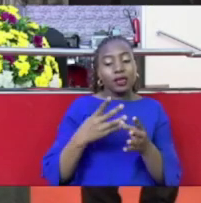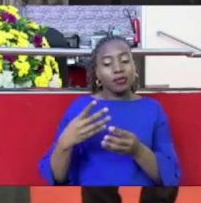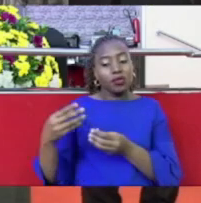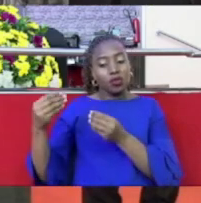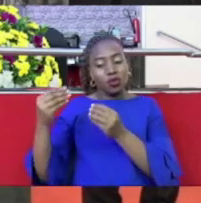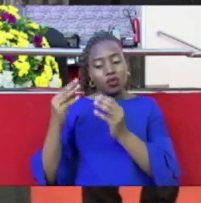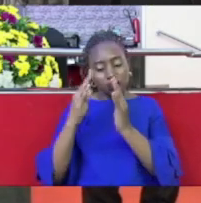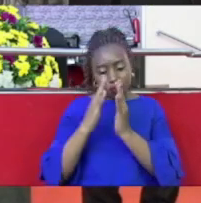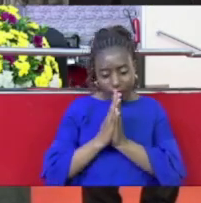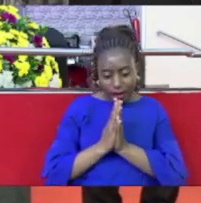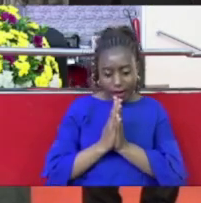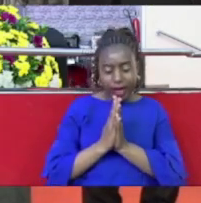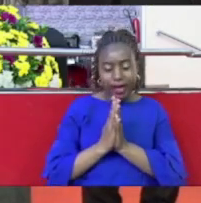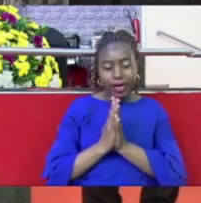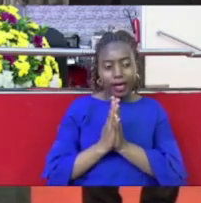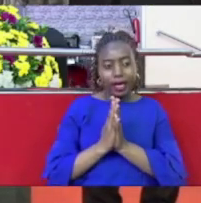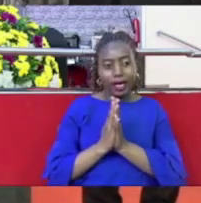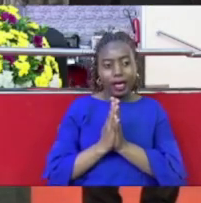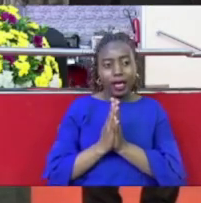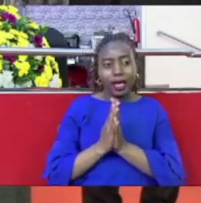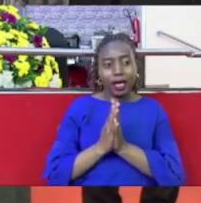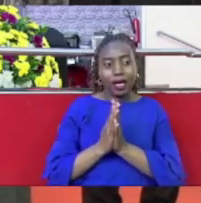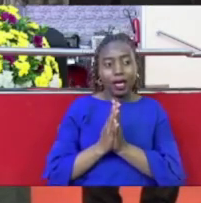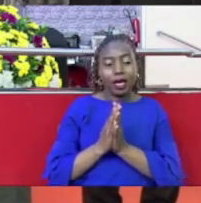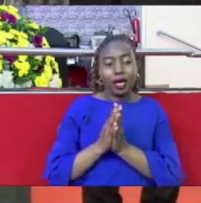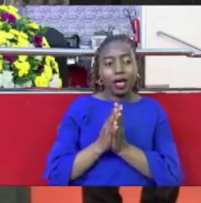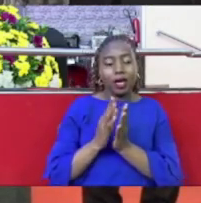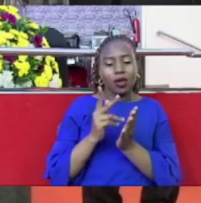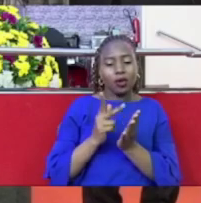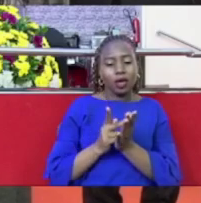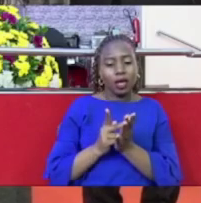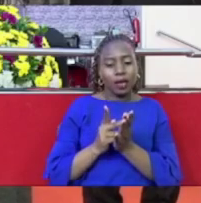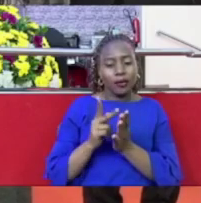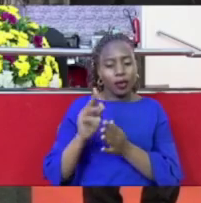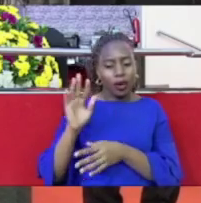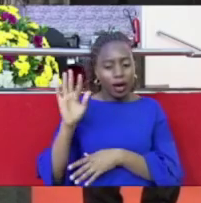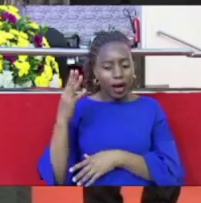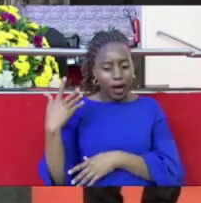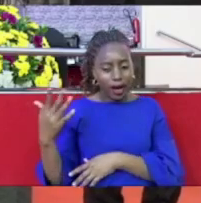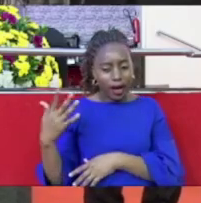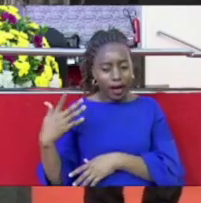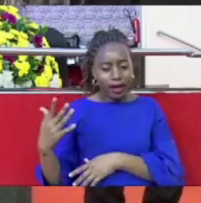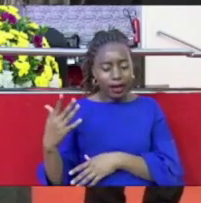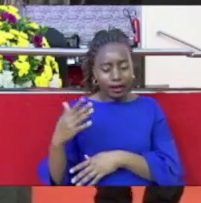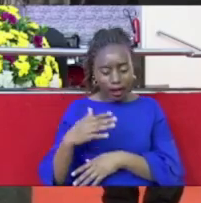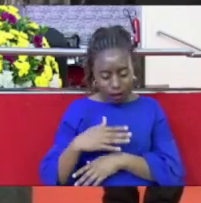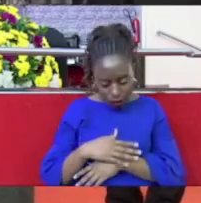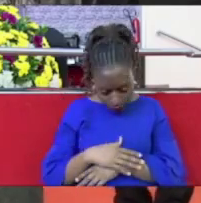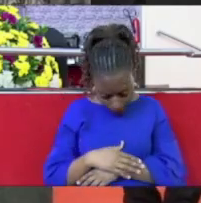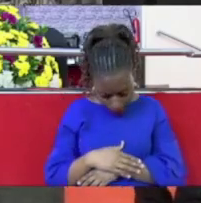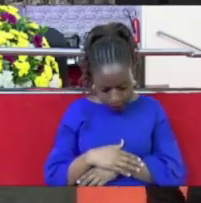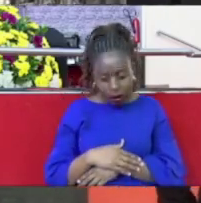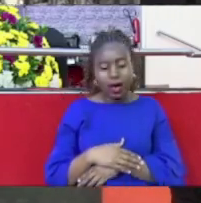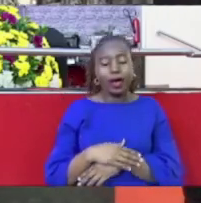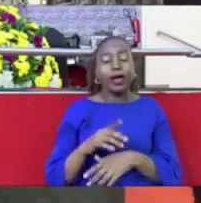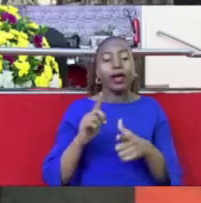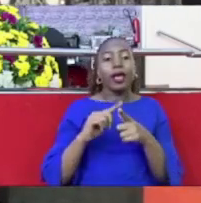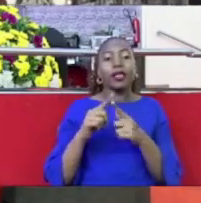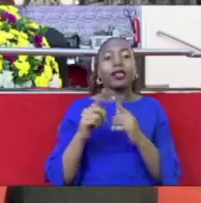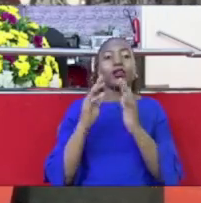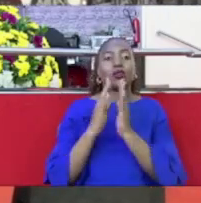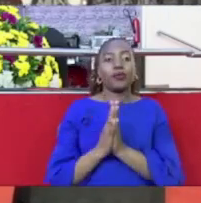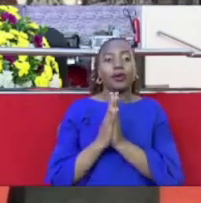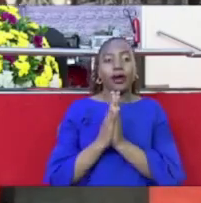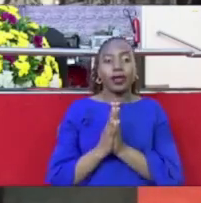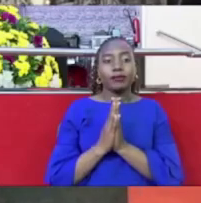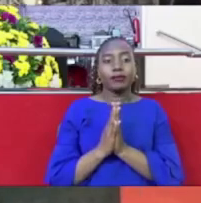you put your hands, you bow your head, wengine kasema unaika mikono and you go to pray na ina